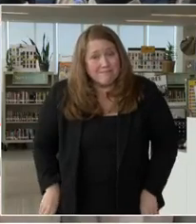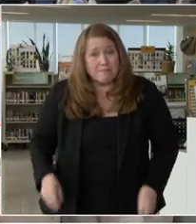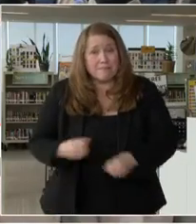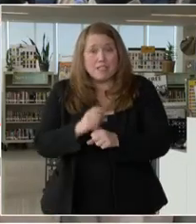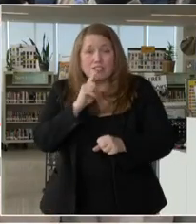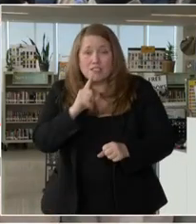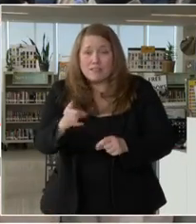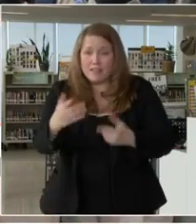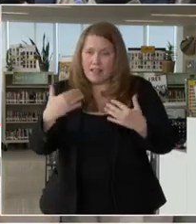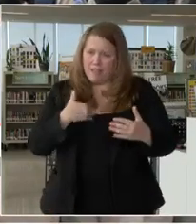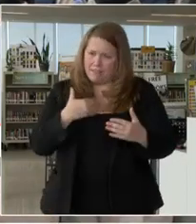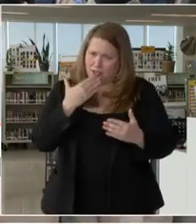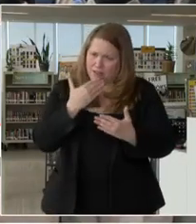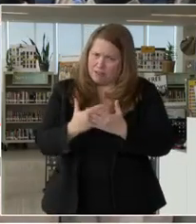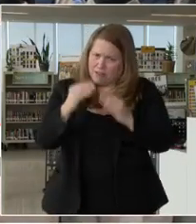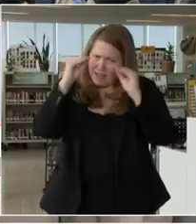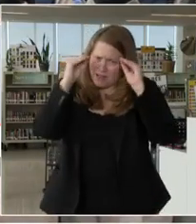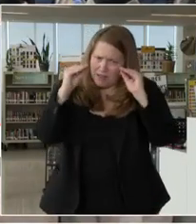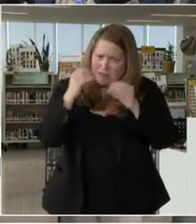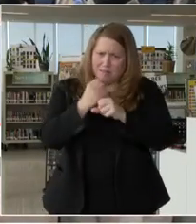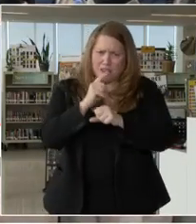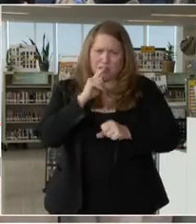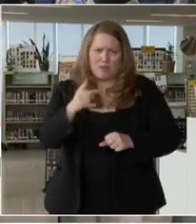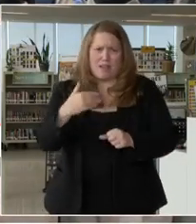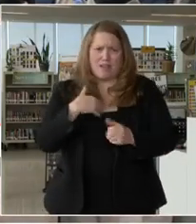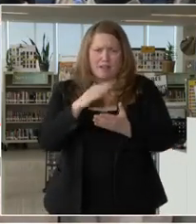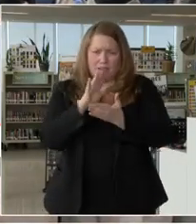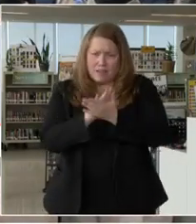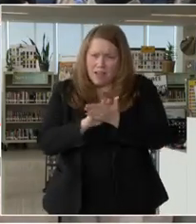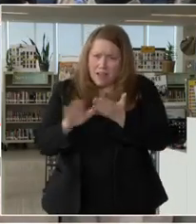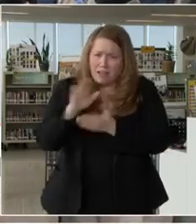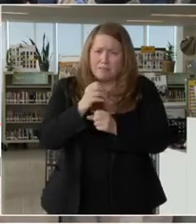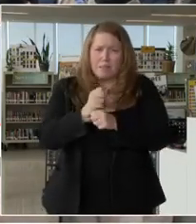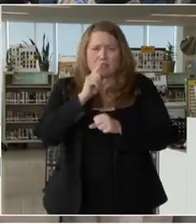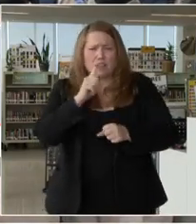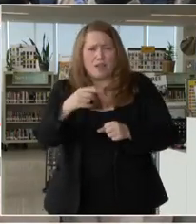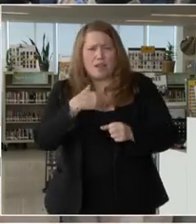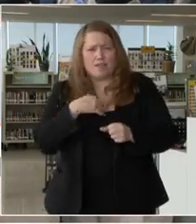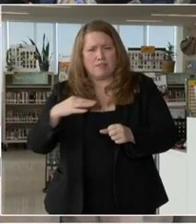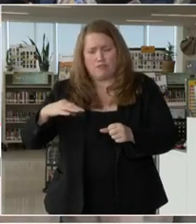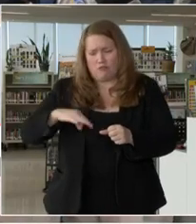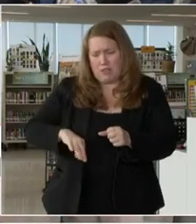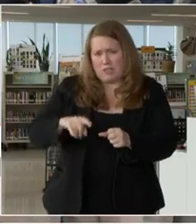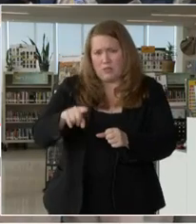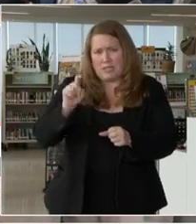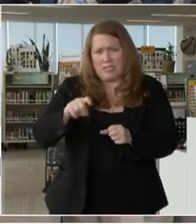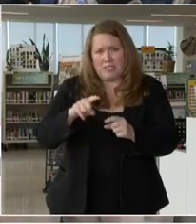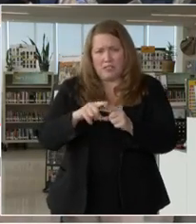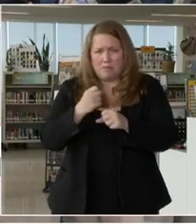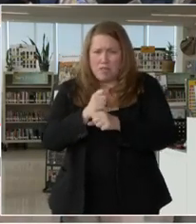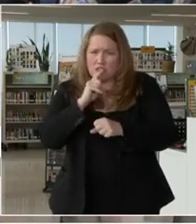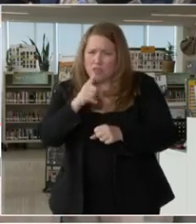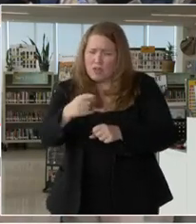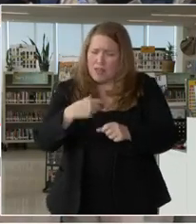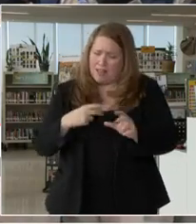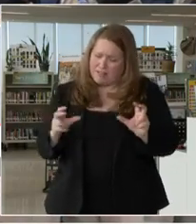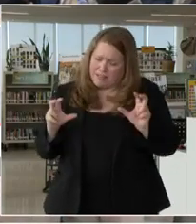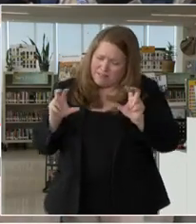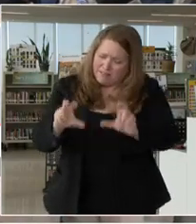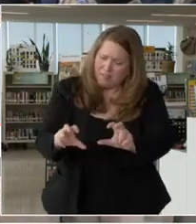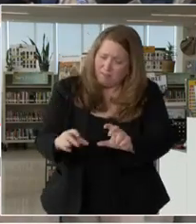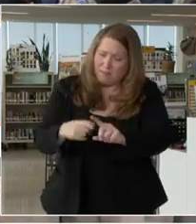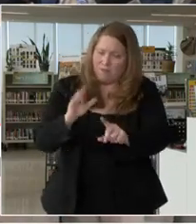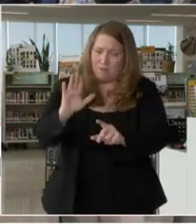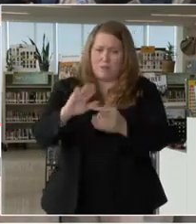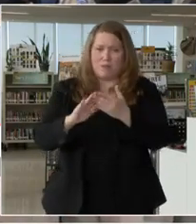are educated along the way. We're going to make sure that you go to college. We're going to make sure that you get the credits that you need. We're going to make sure that we invest in you because you